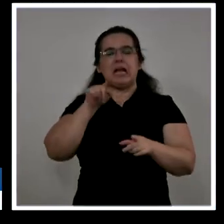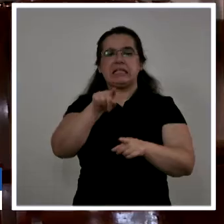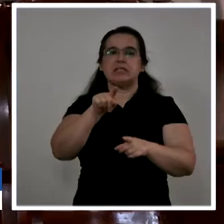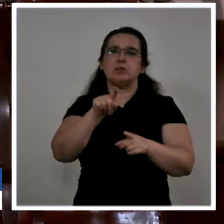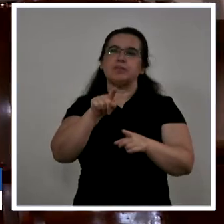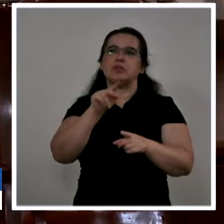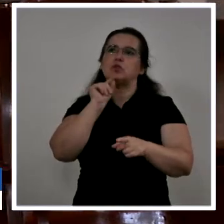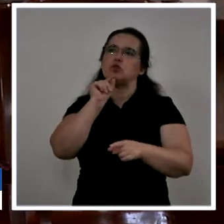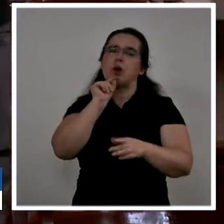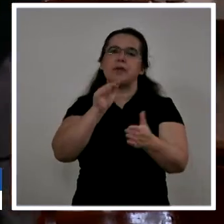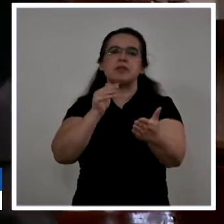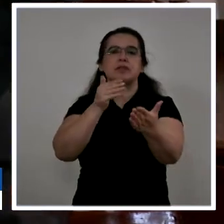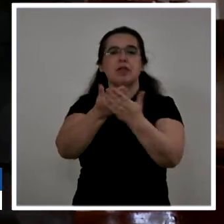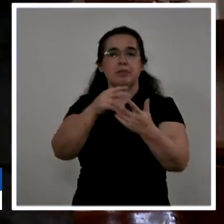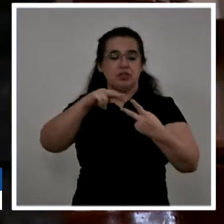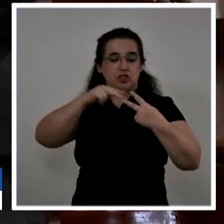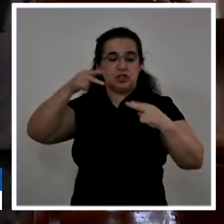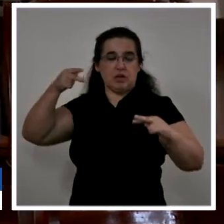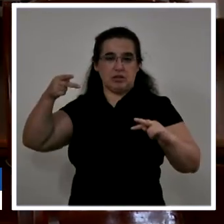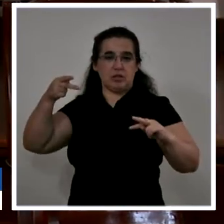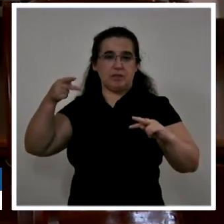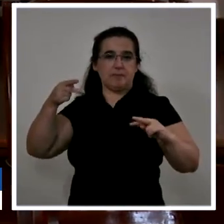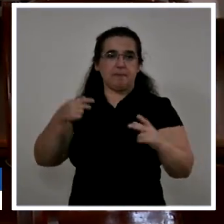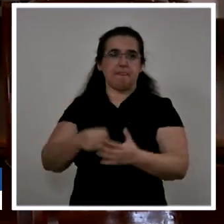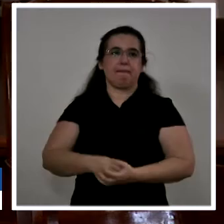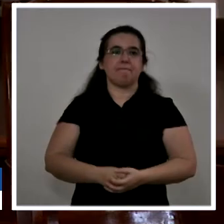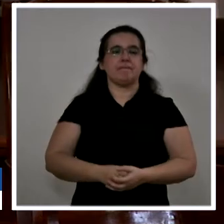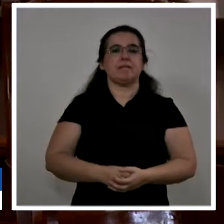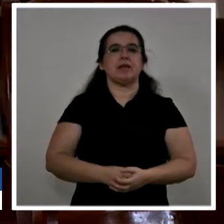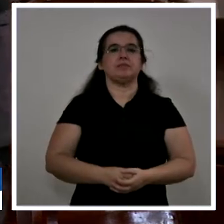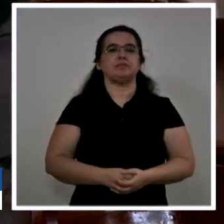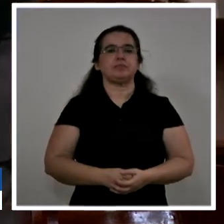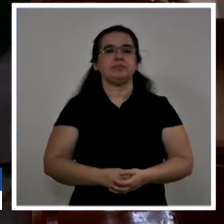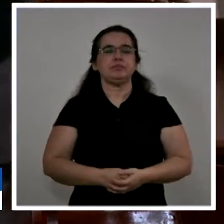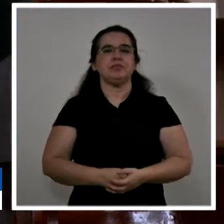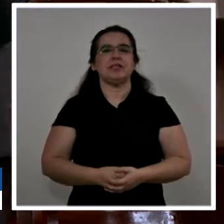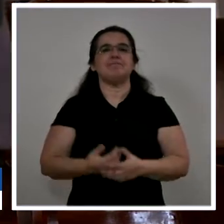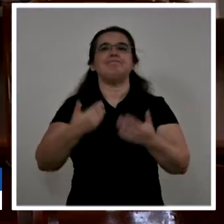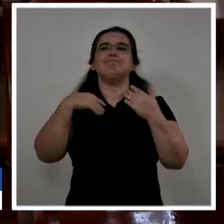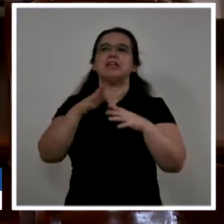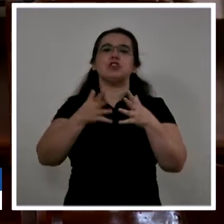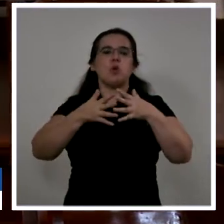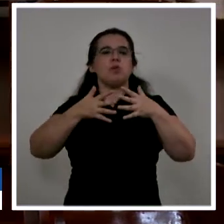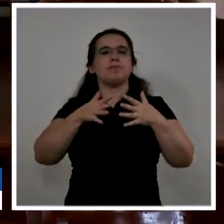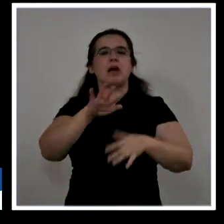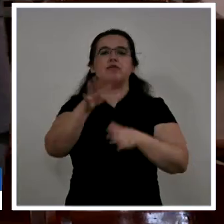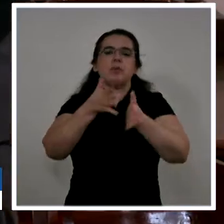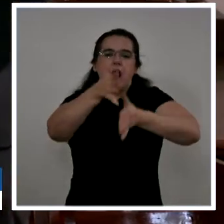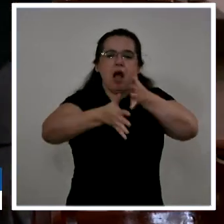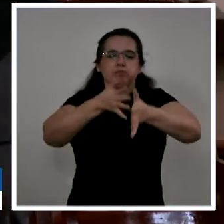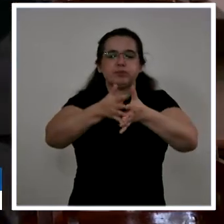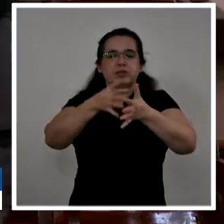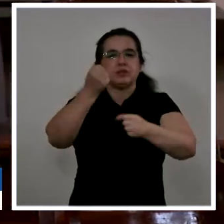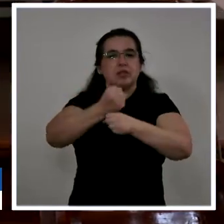chamamos não, é isso não chamamos genética. But the control mechanism is called epigenetics. Mas esse mecanismo de controle é o que se chama